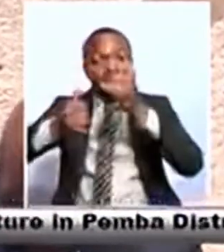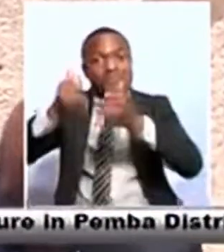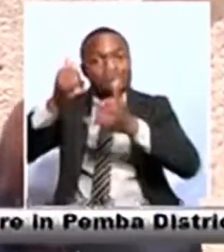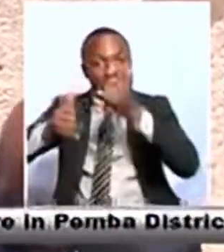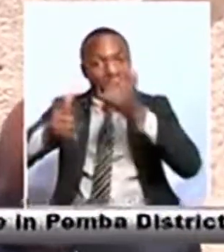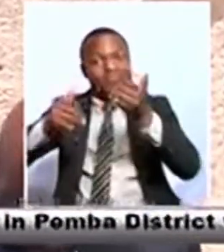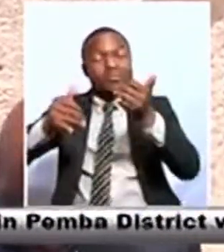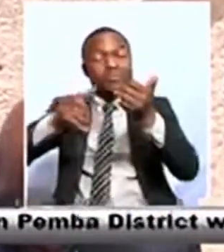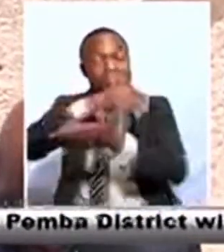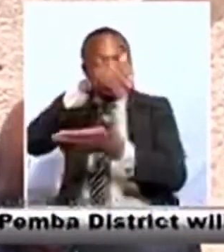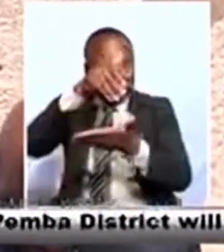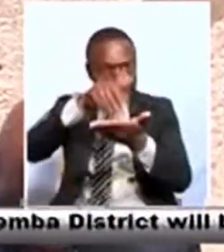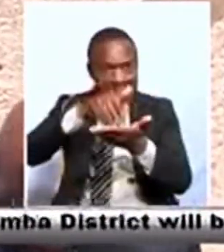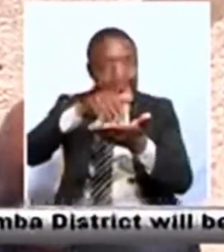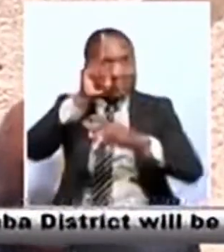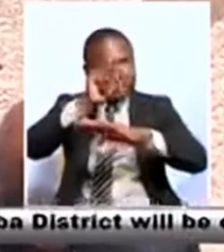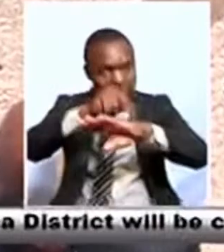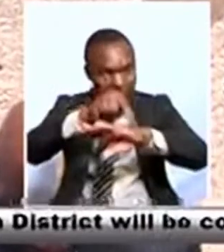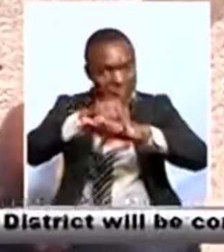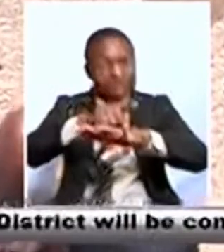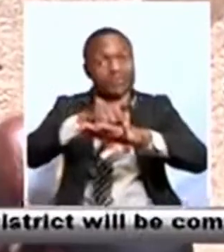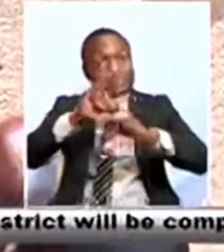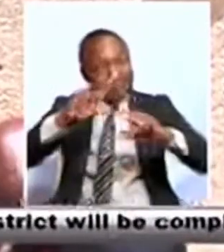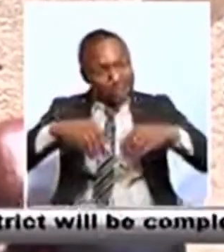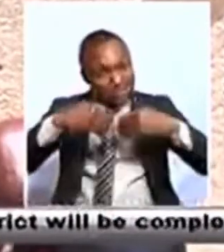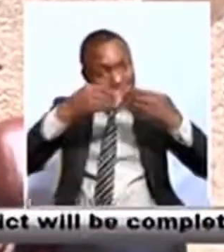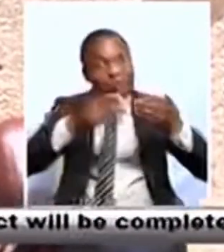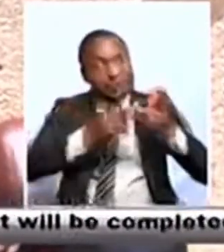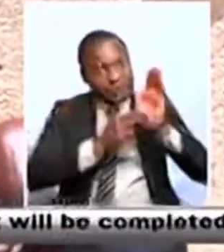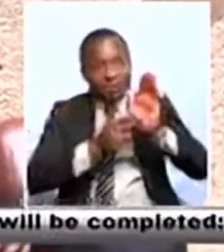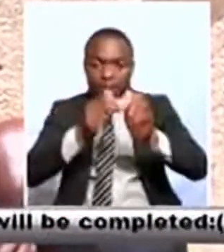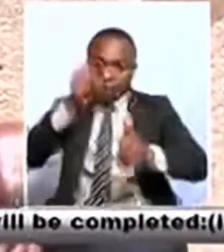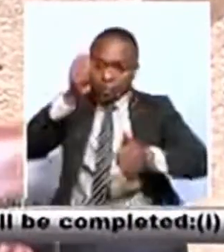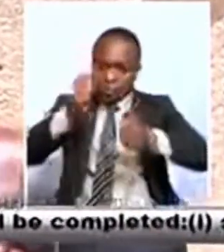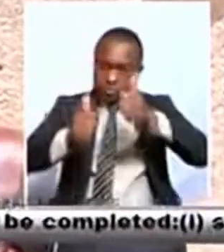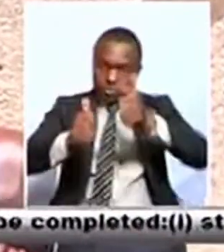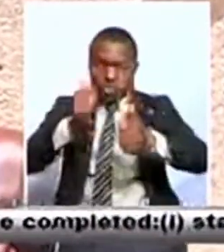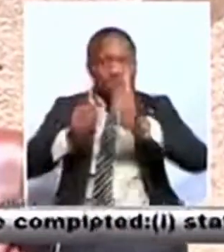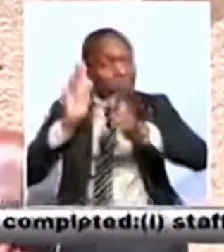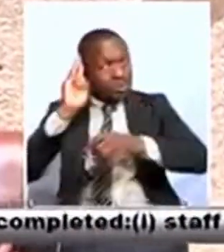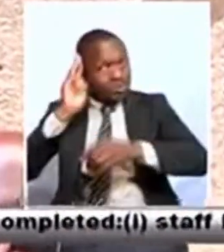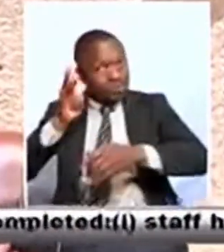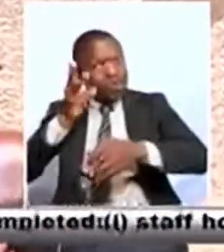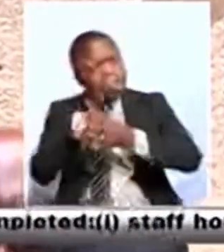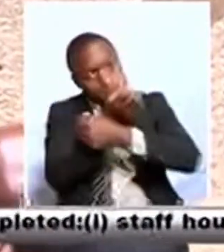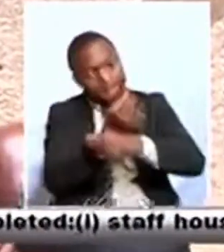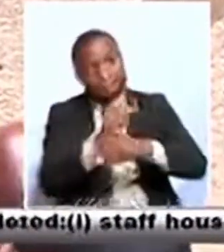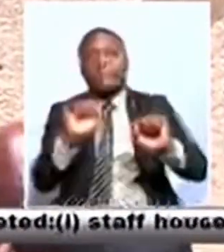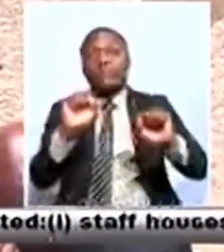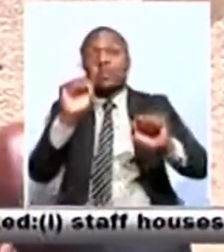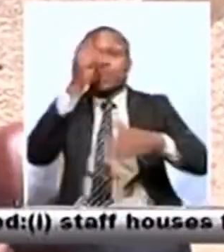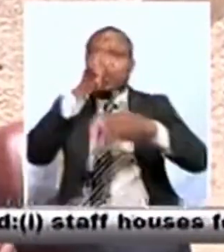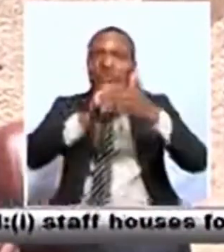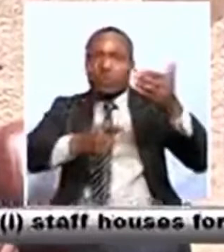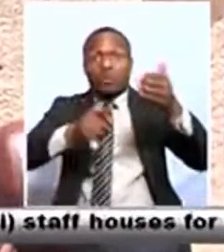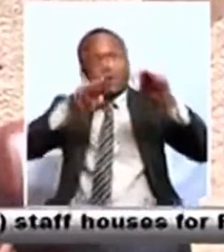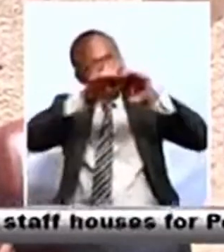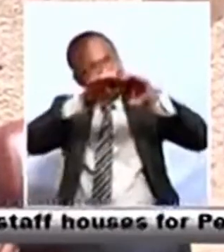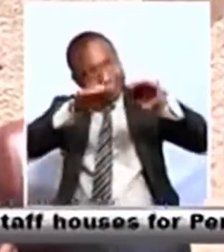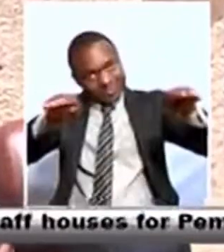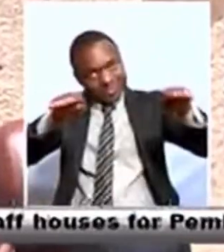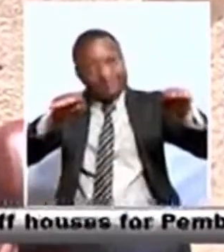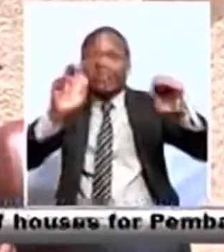centers and give an indication of which ones are going to be dealt with at what stage, so that